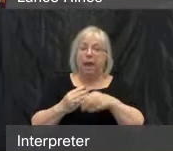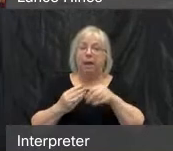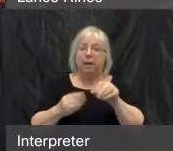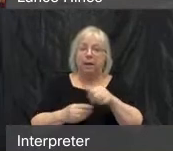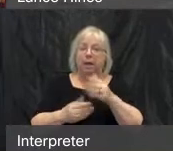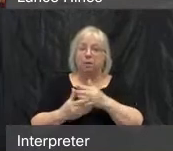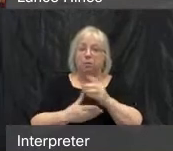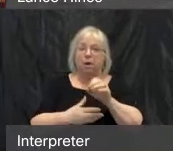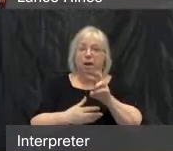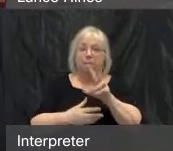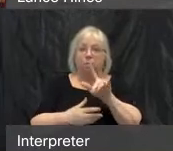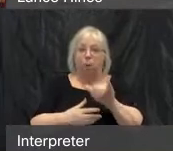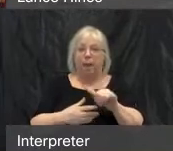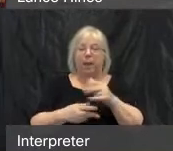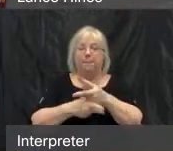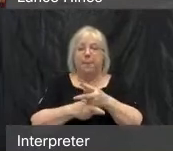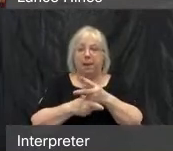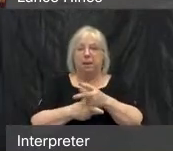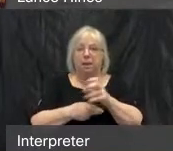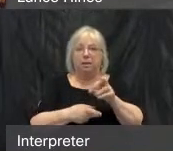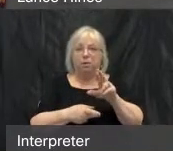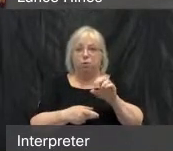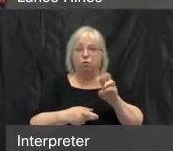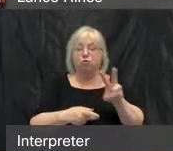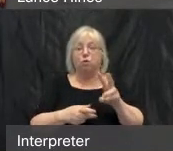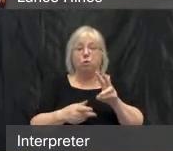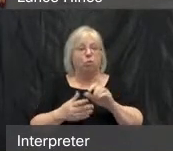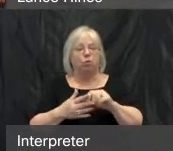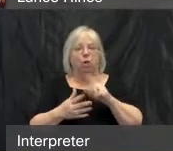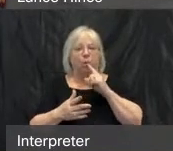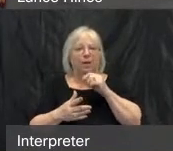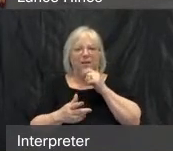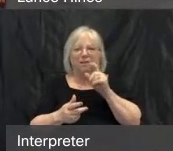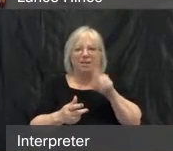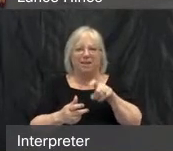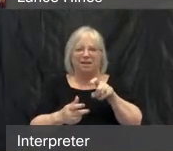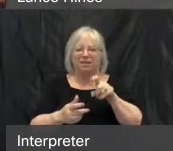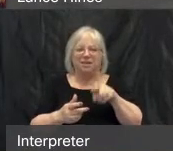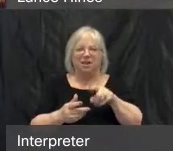crew. So we didn't necessarily put the dollar amount, but